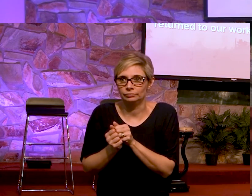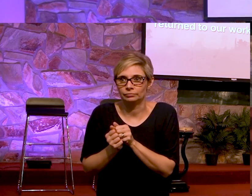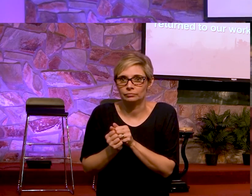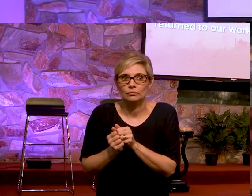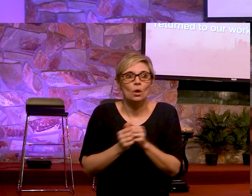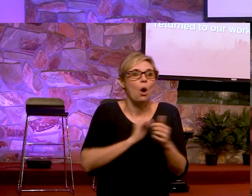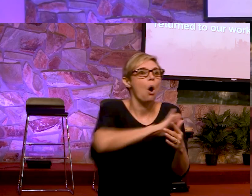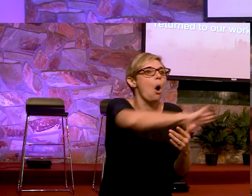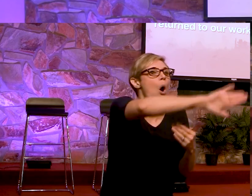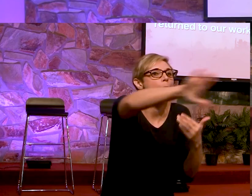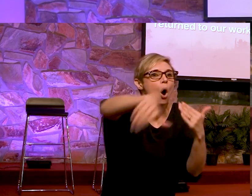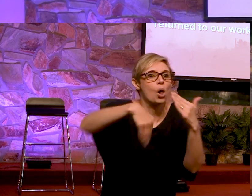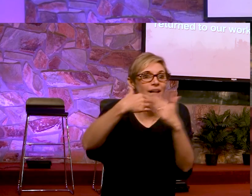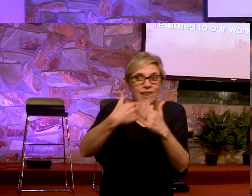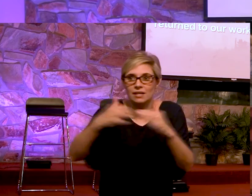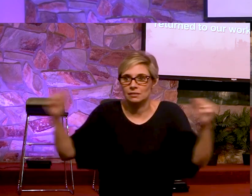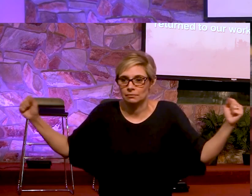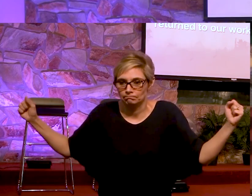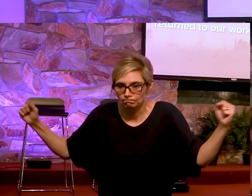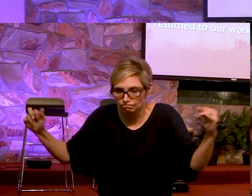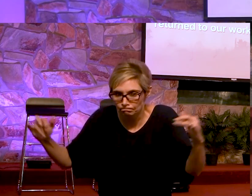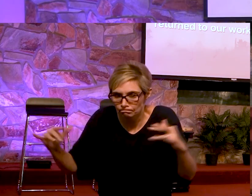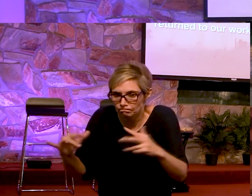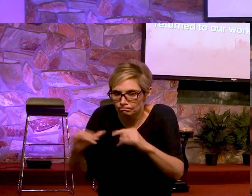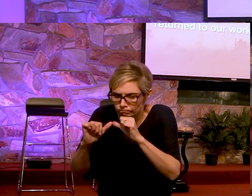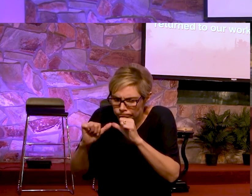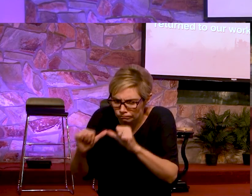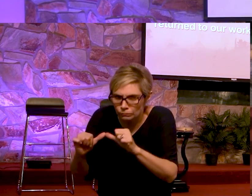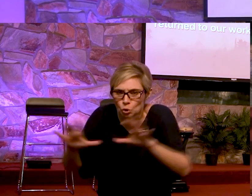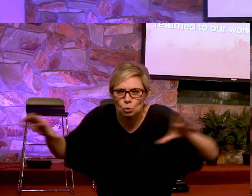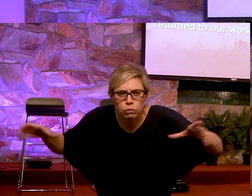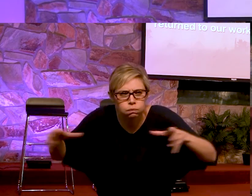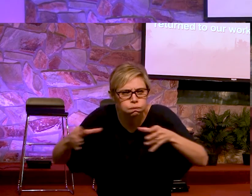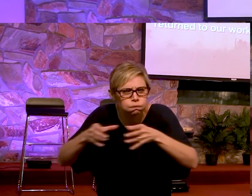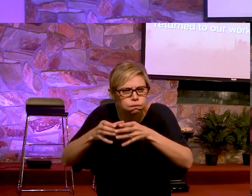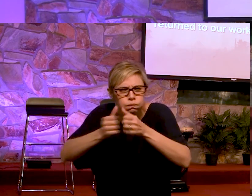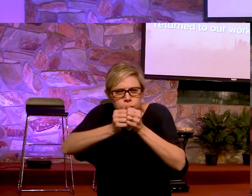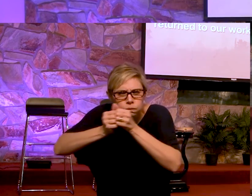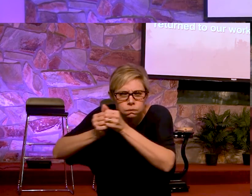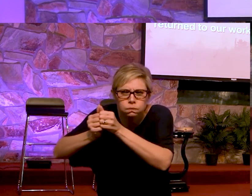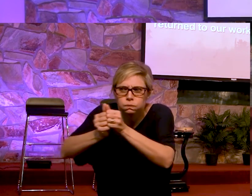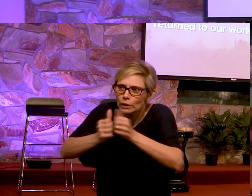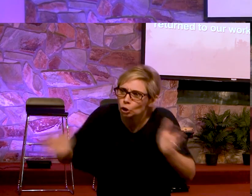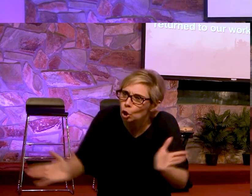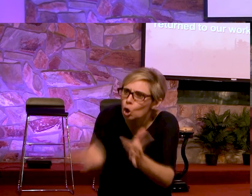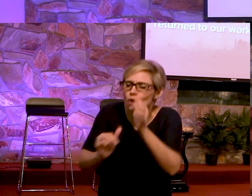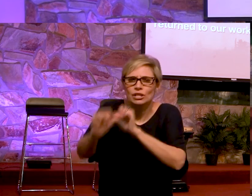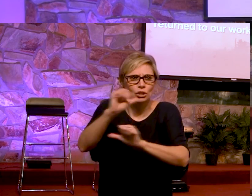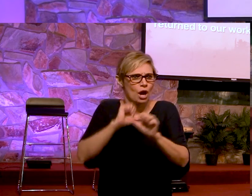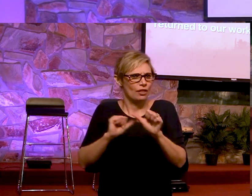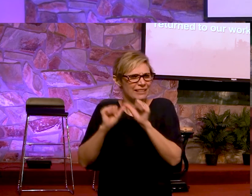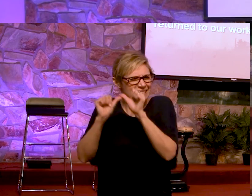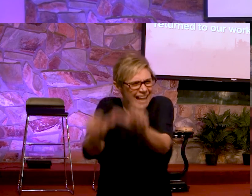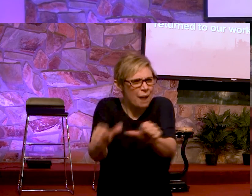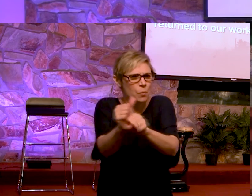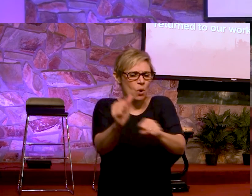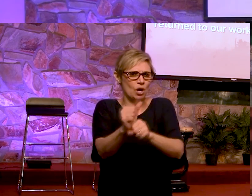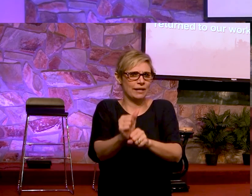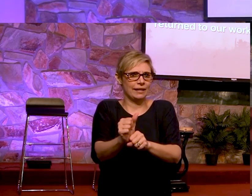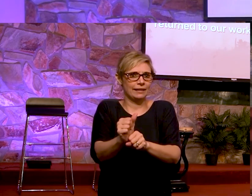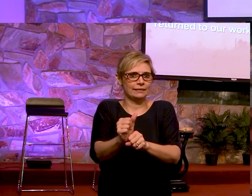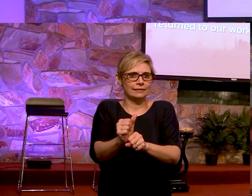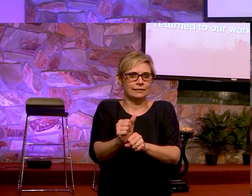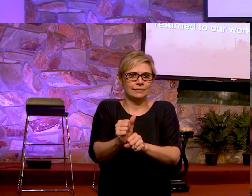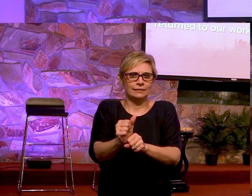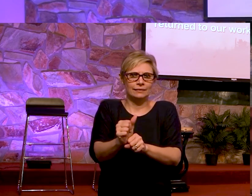went back to work. Together, we kept on keeping on. Together, we encouraged each other. That's